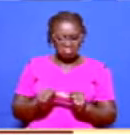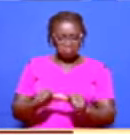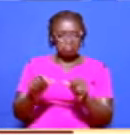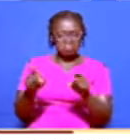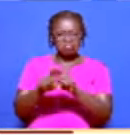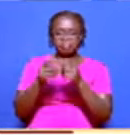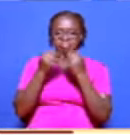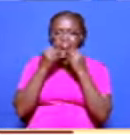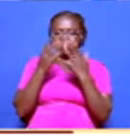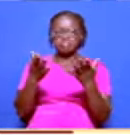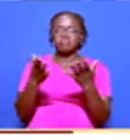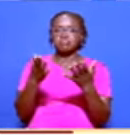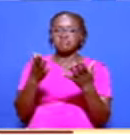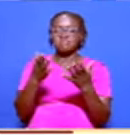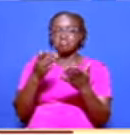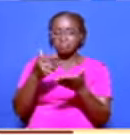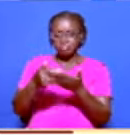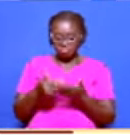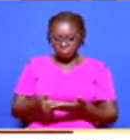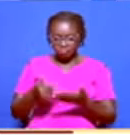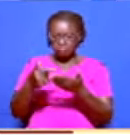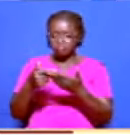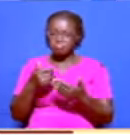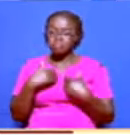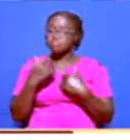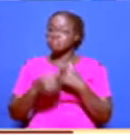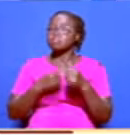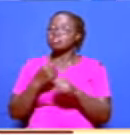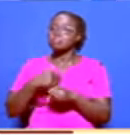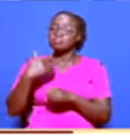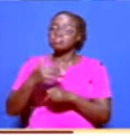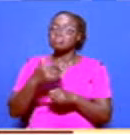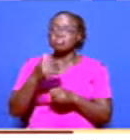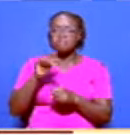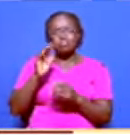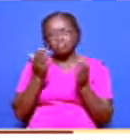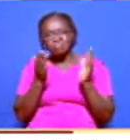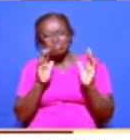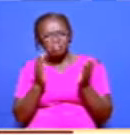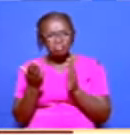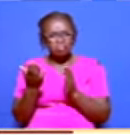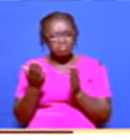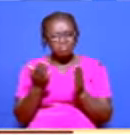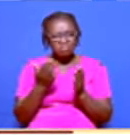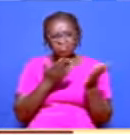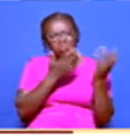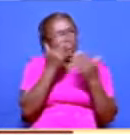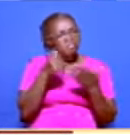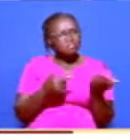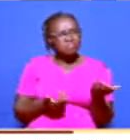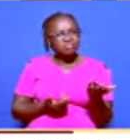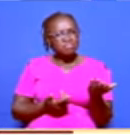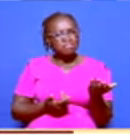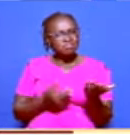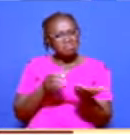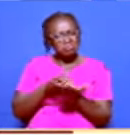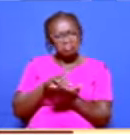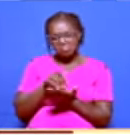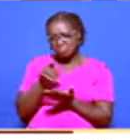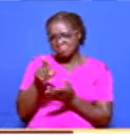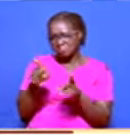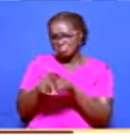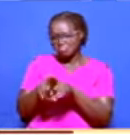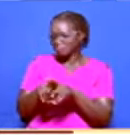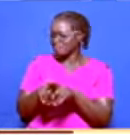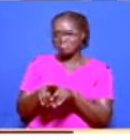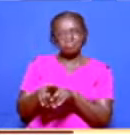these discussions every year is because we have to predict what to expect, and that shouldn't really be the situation. The government should come